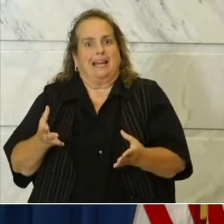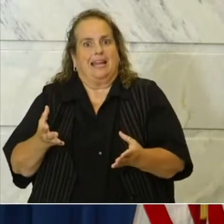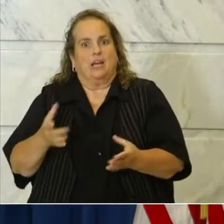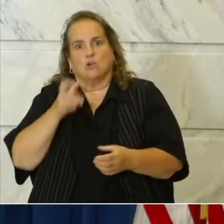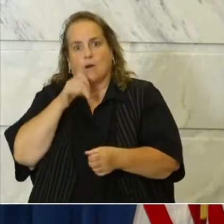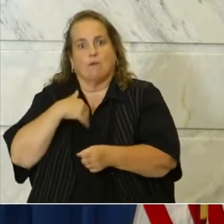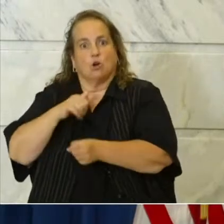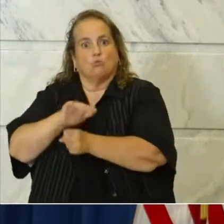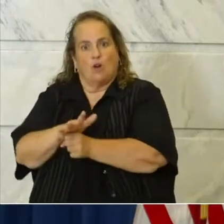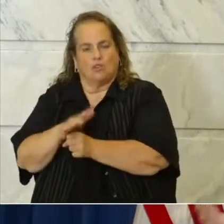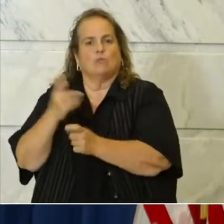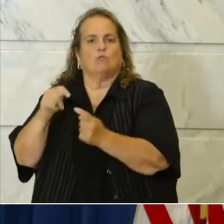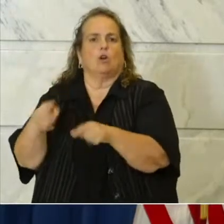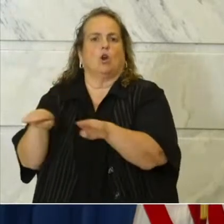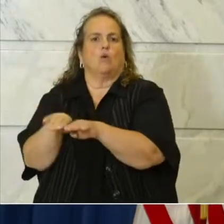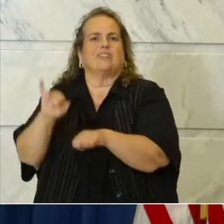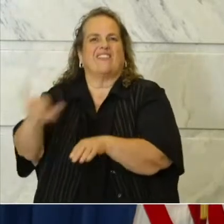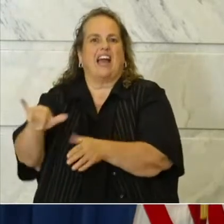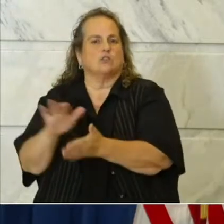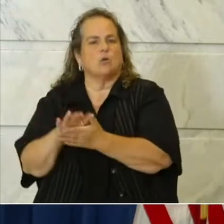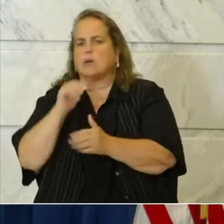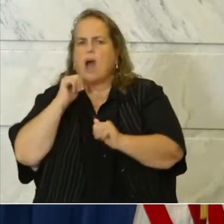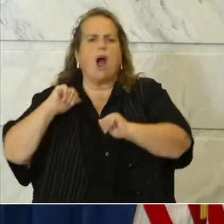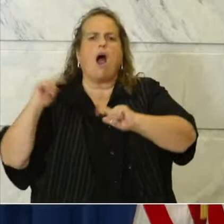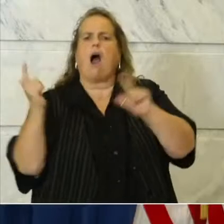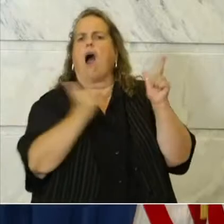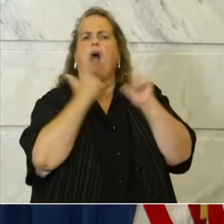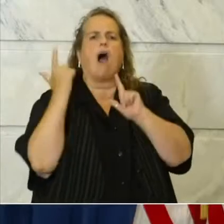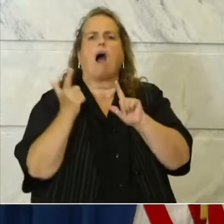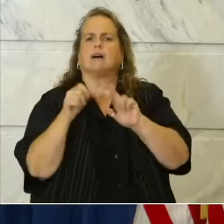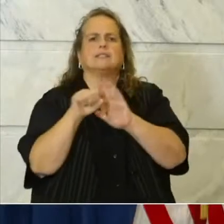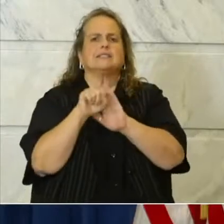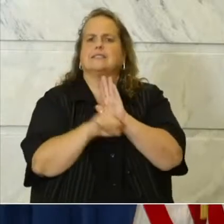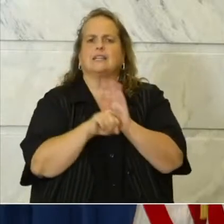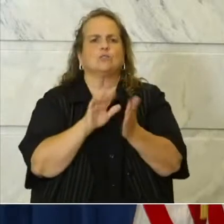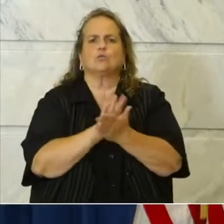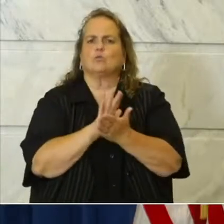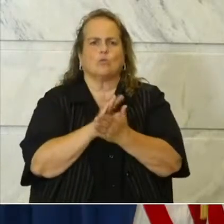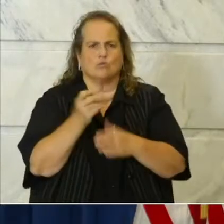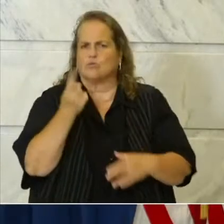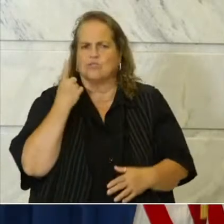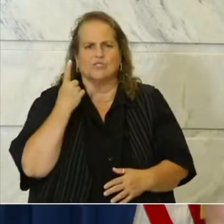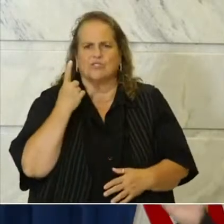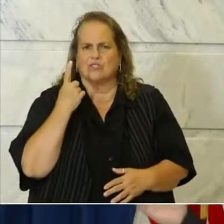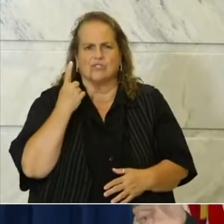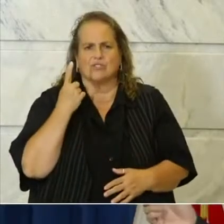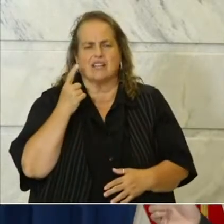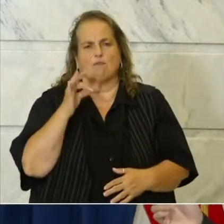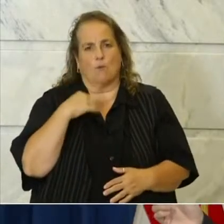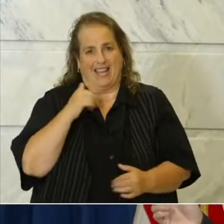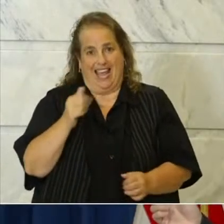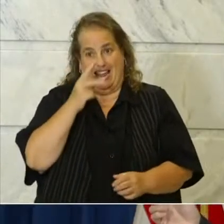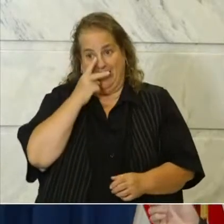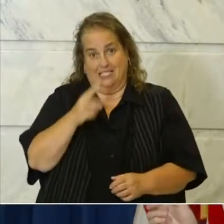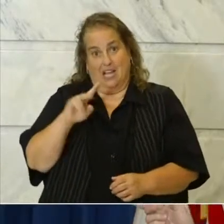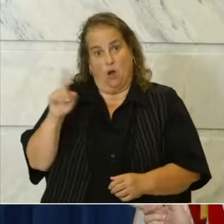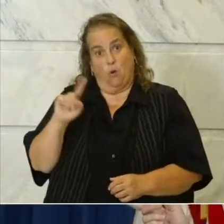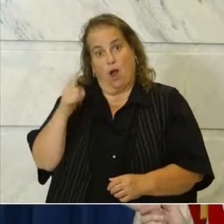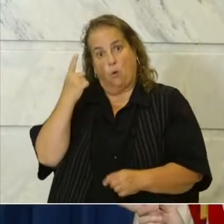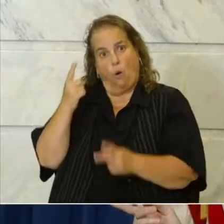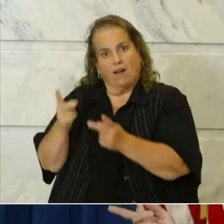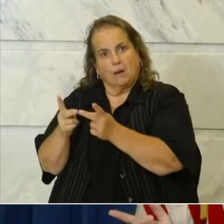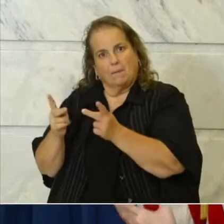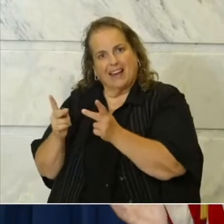if it opens up and it has positives, we're not going to close every school statewide. But when we are seeing